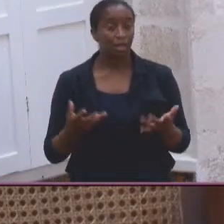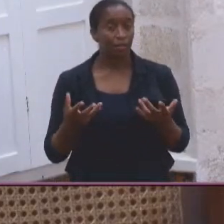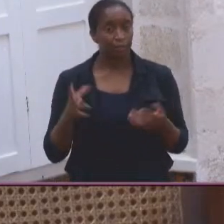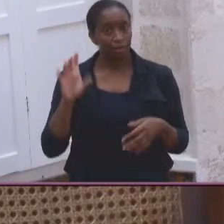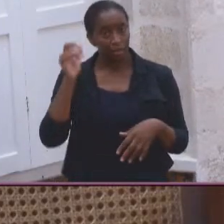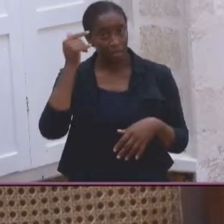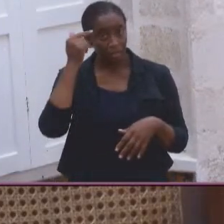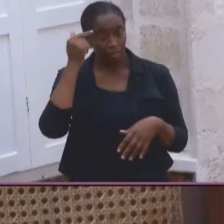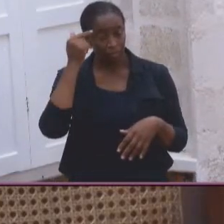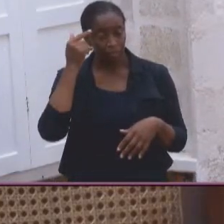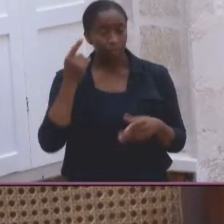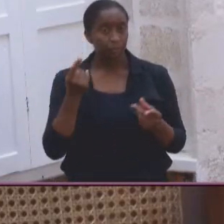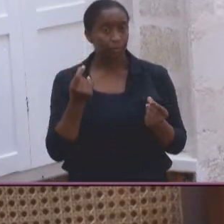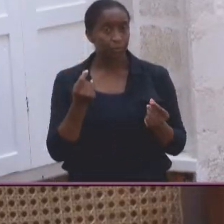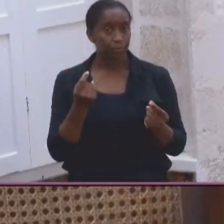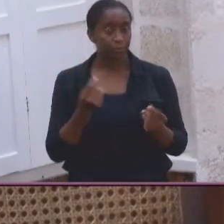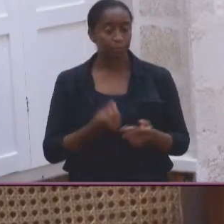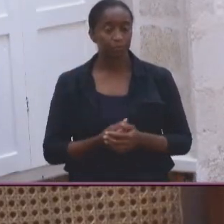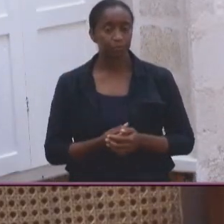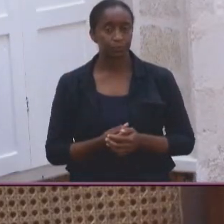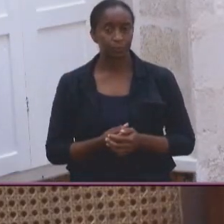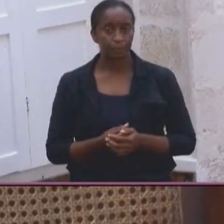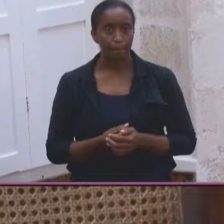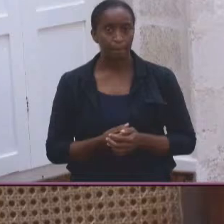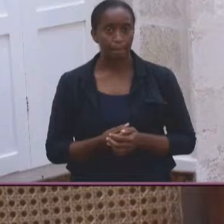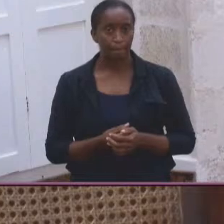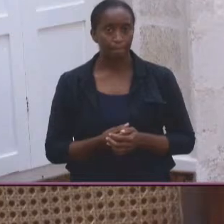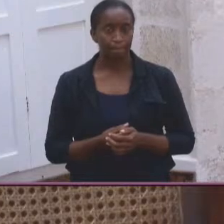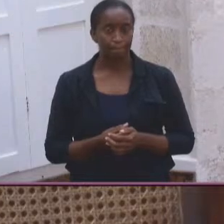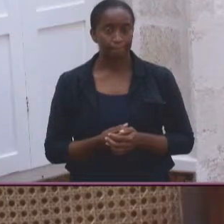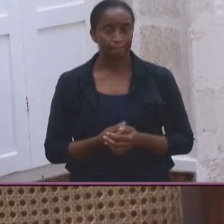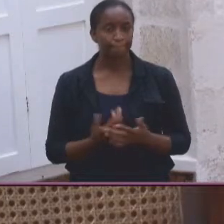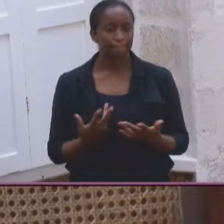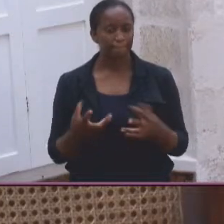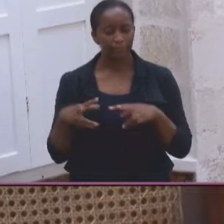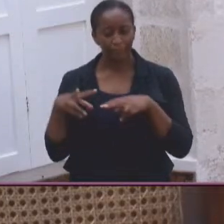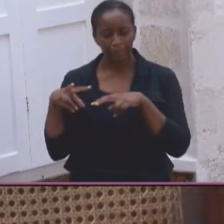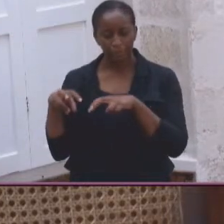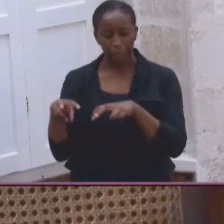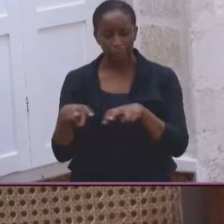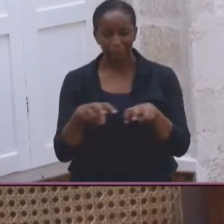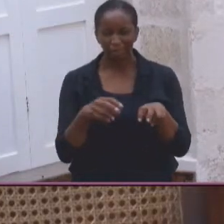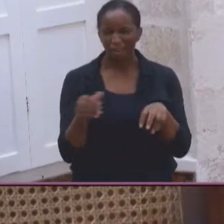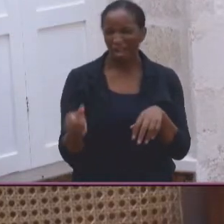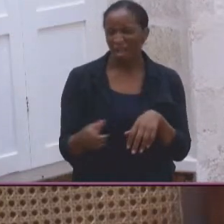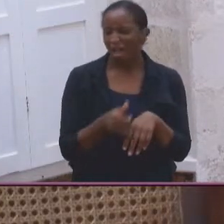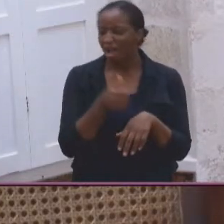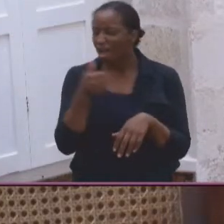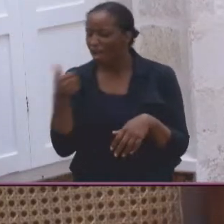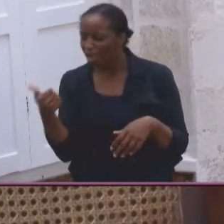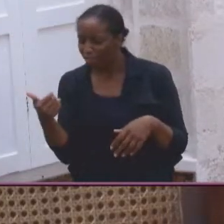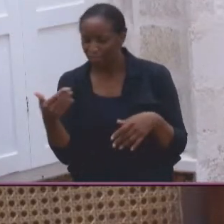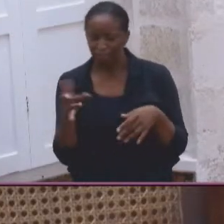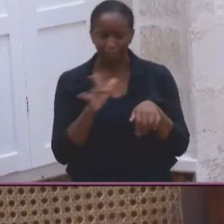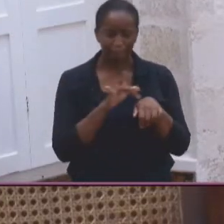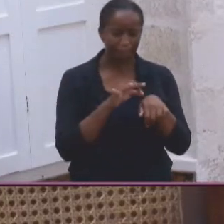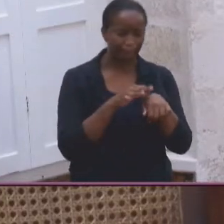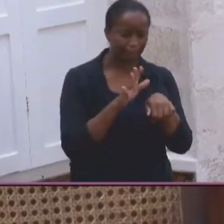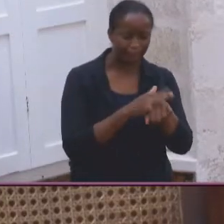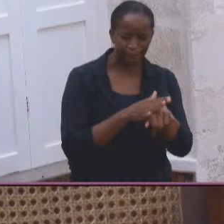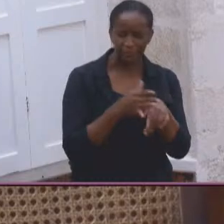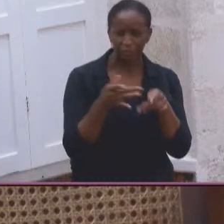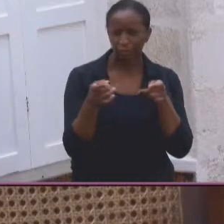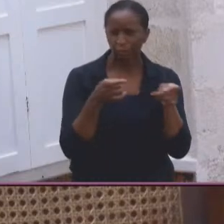would like to see it at, into the investigation into alternative ways of controlling the